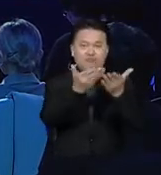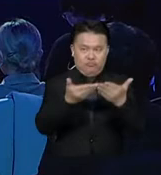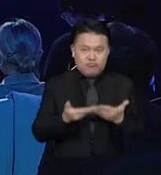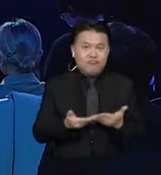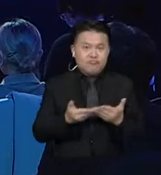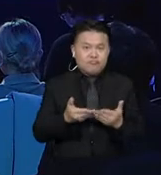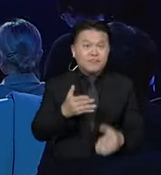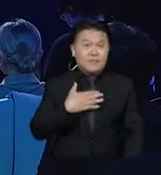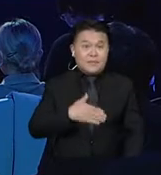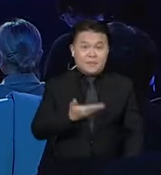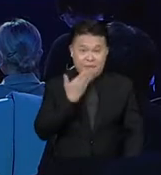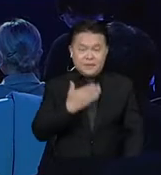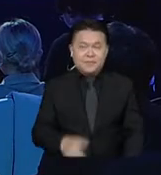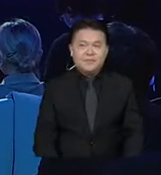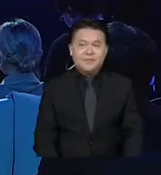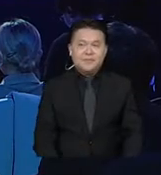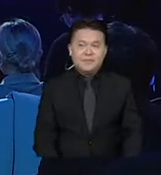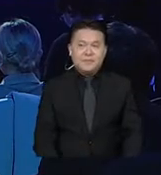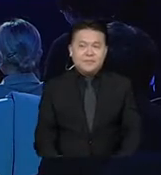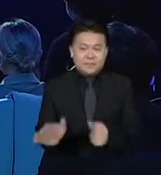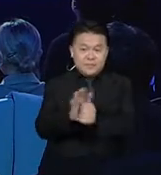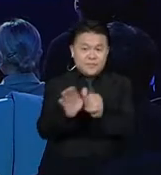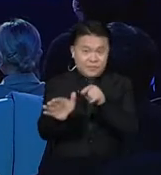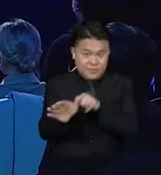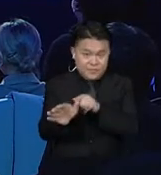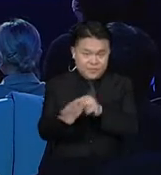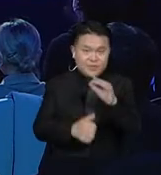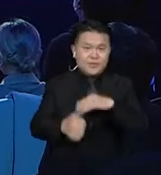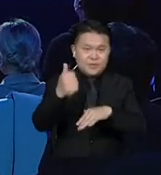thrive. Friendliness wins.